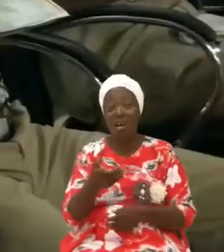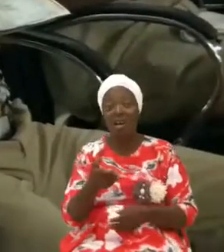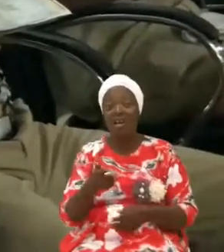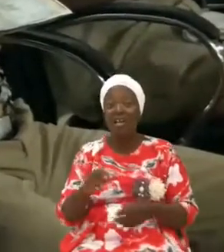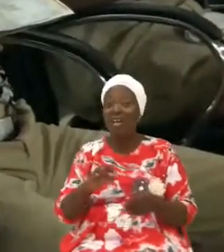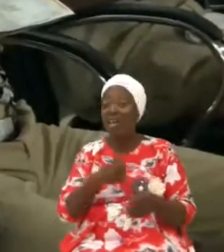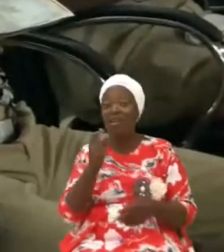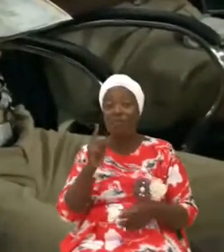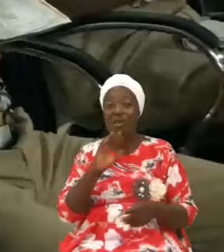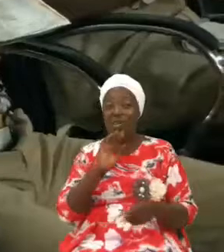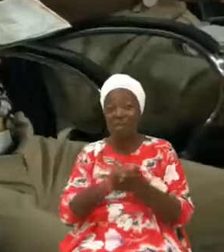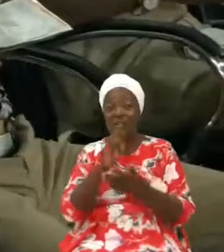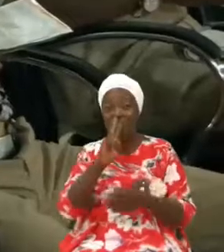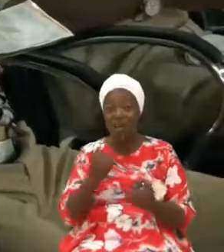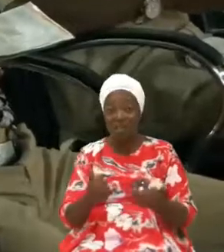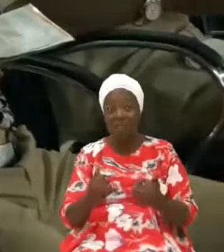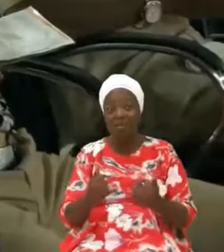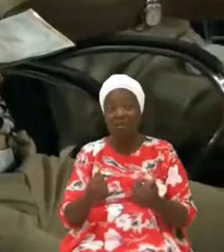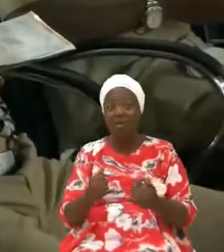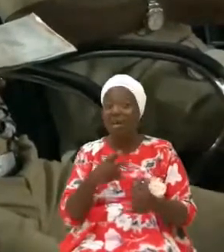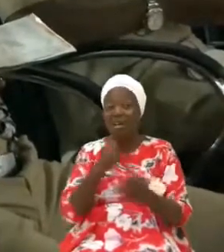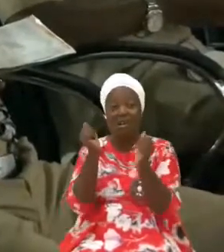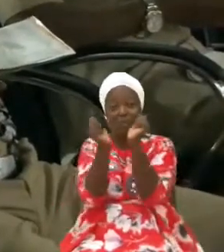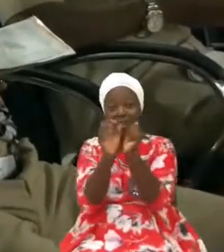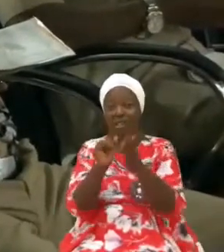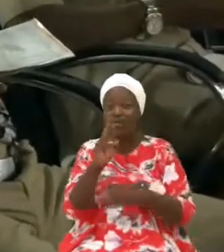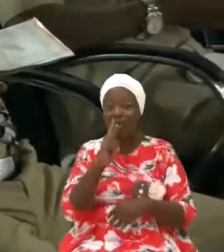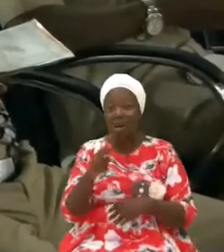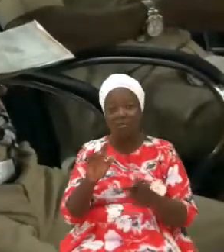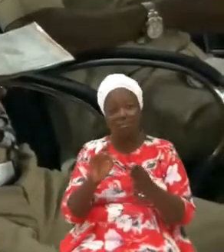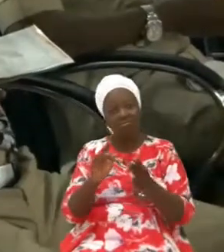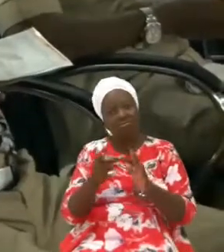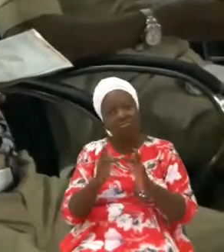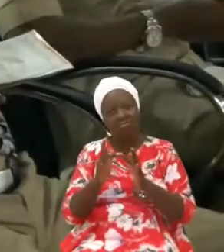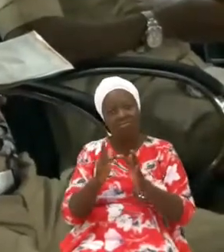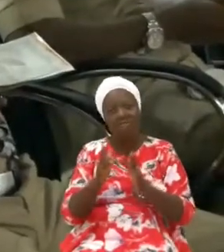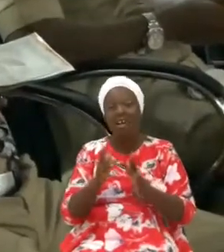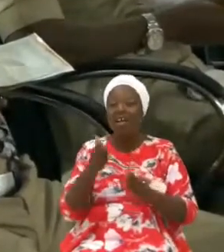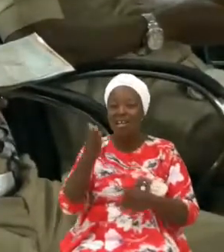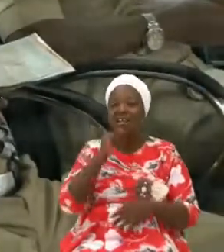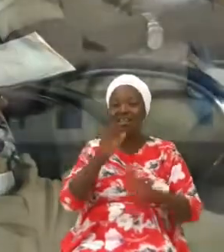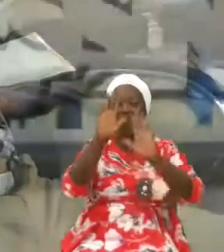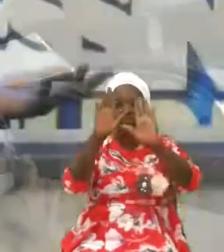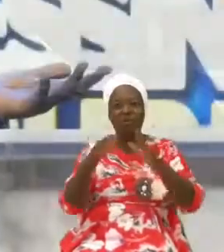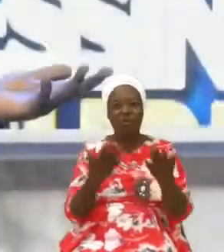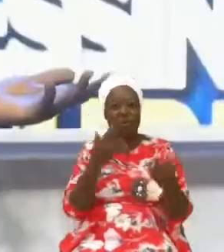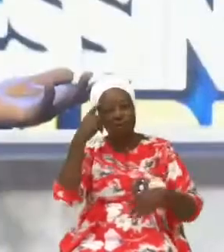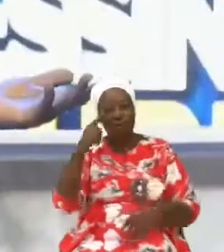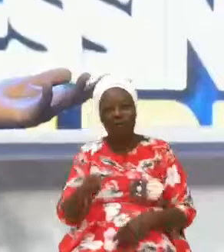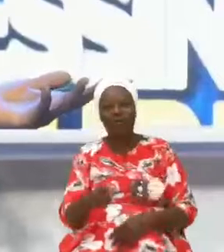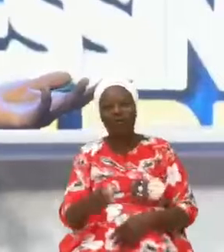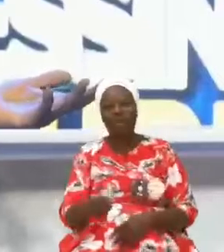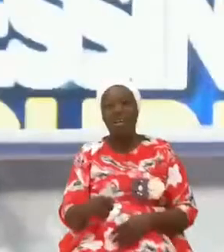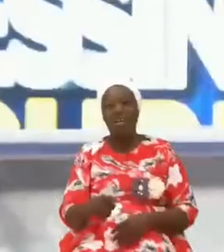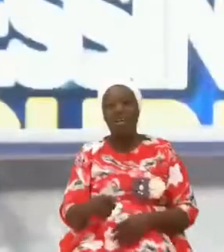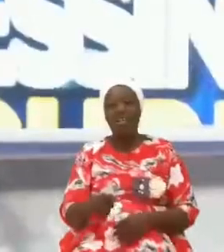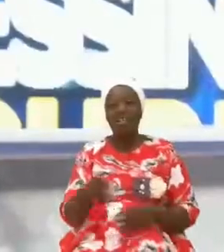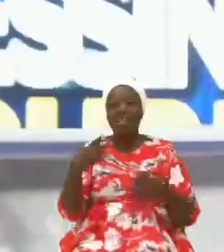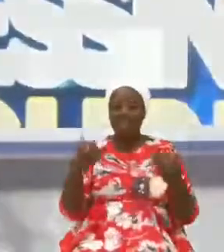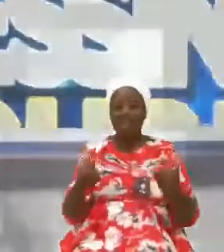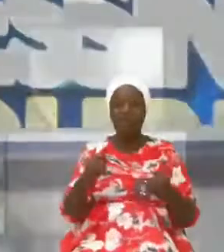Remember, anywhere you are, any country you are, and you're online, here is miracle waiting for